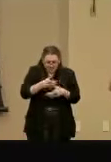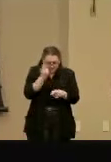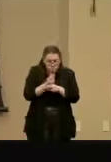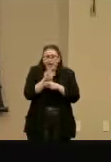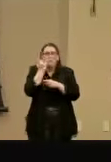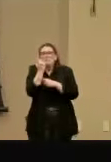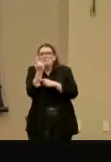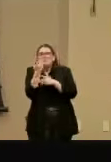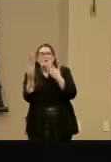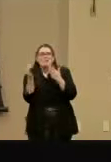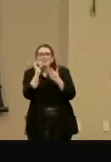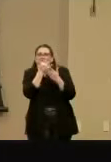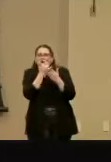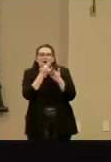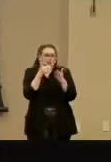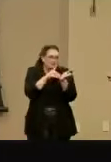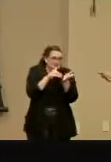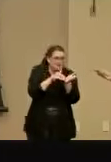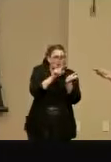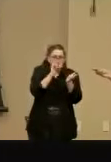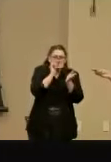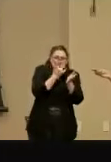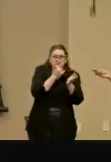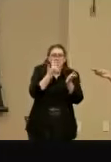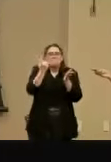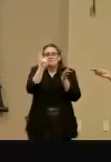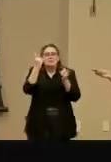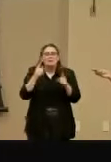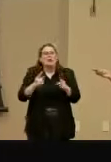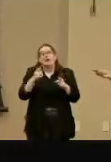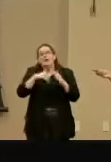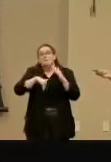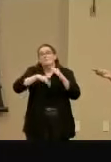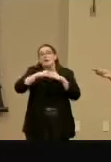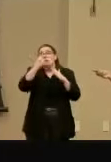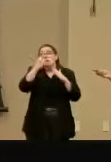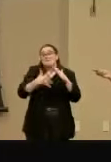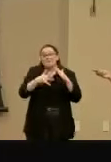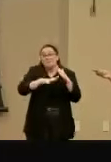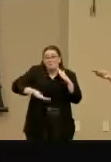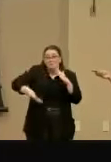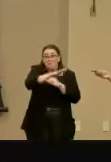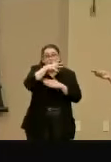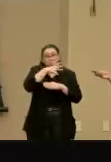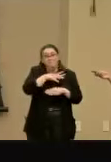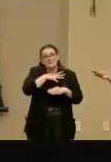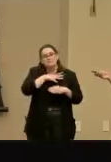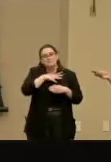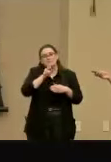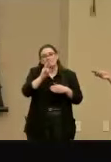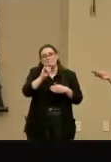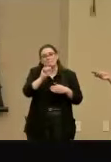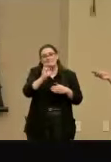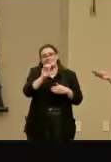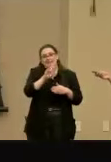Did I just do this one thing wrong? Did my doctor do the one thing wrong? Again, up to maybe a fifth of all women have experienced a miscarriage, even